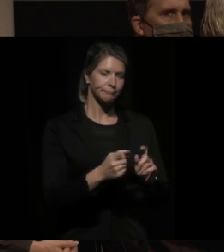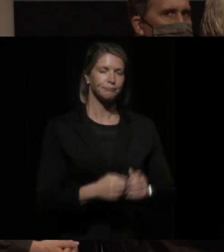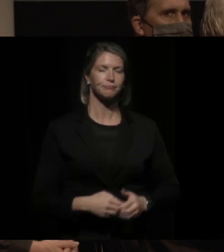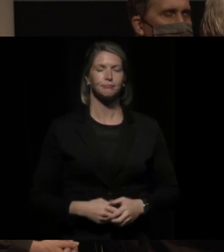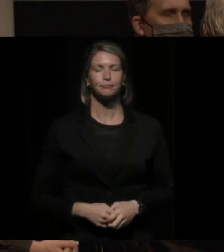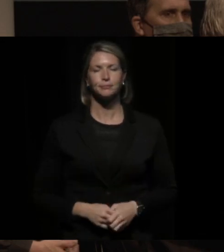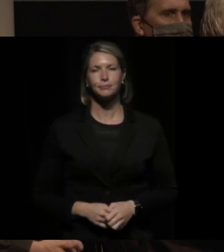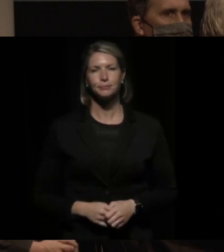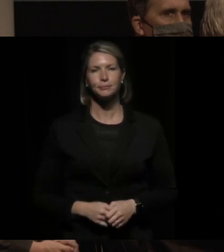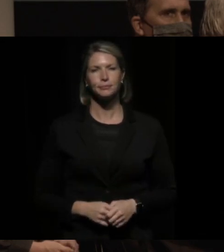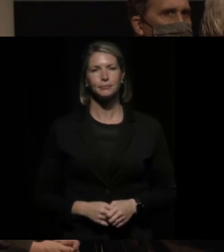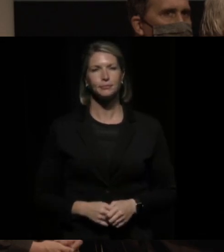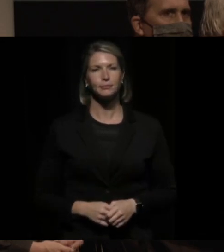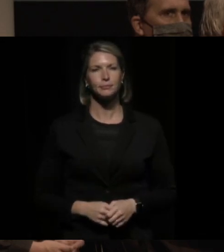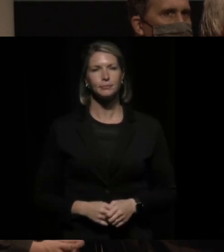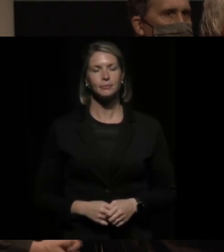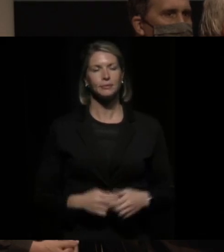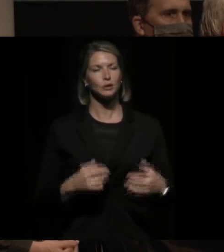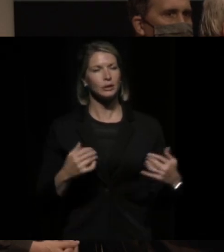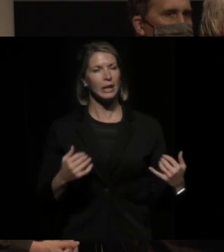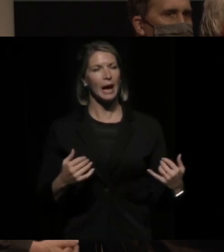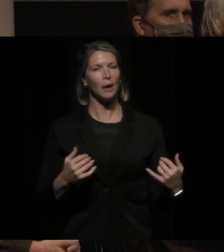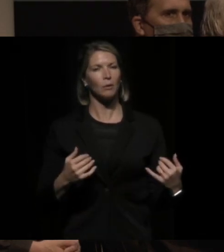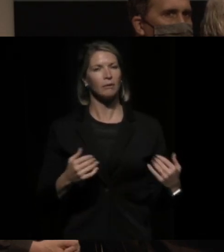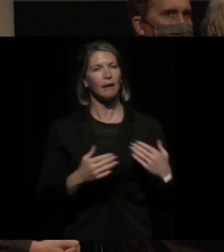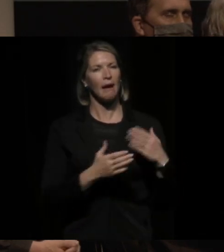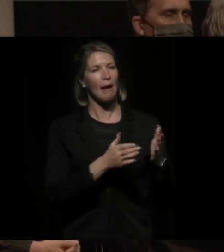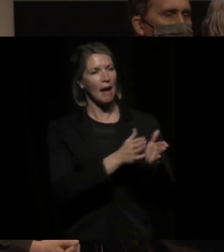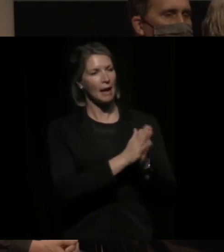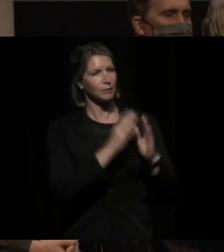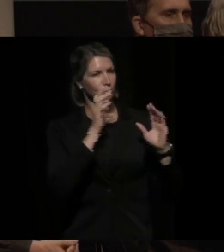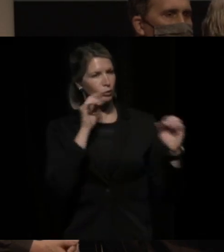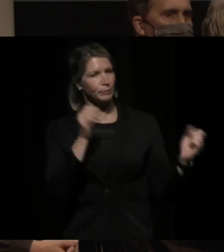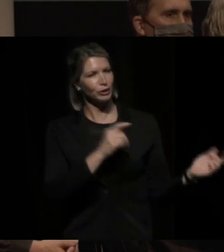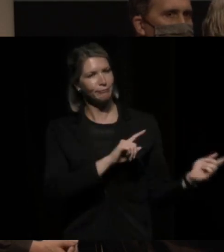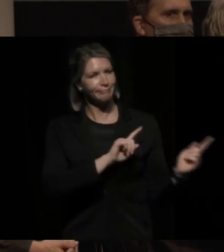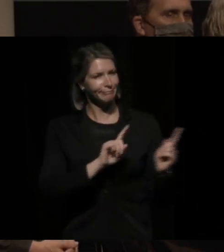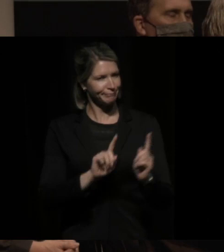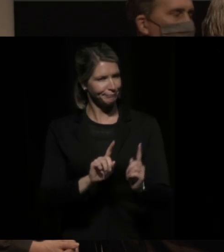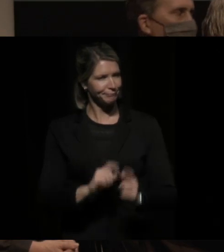Excellence. I invite the Premier to share his opening remarks.